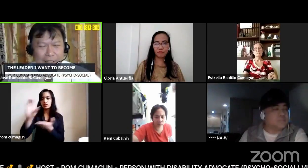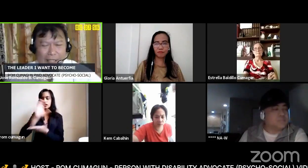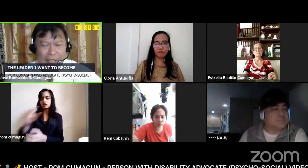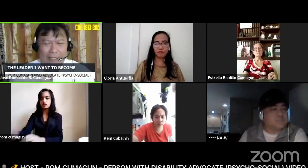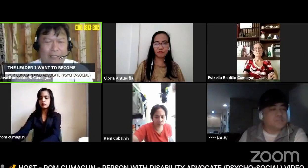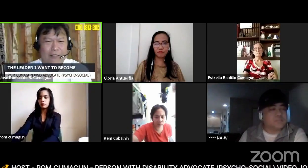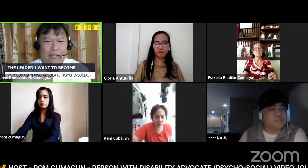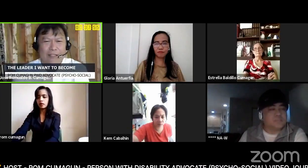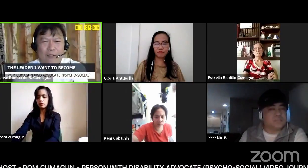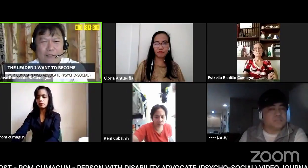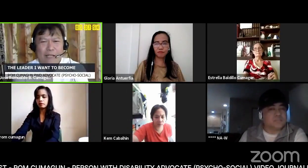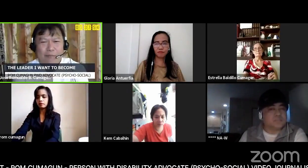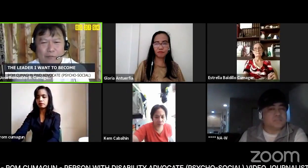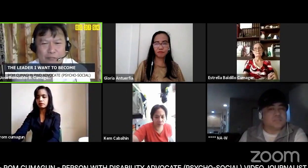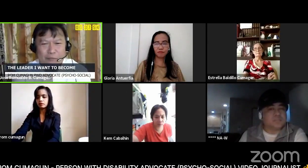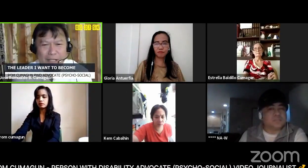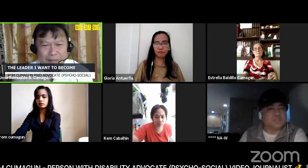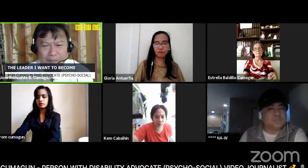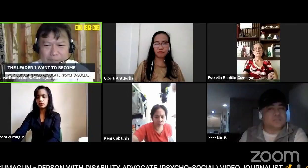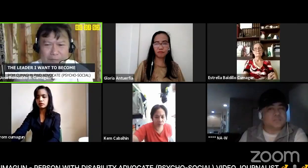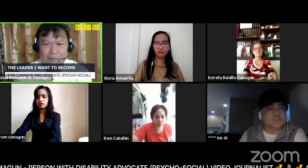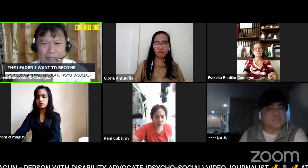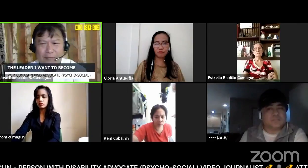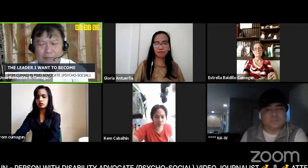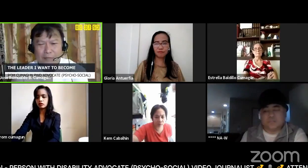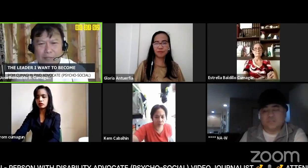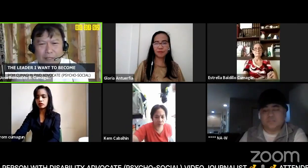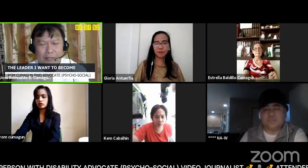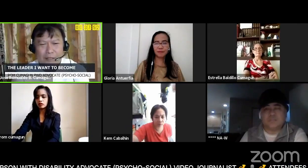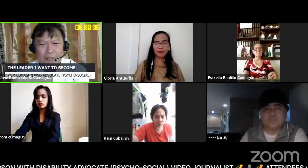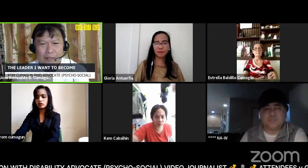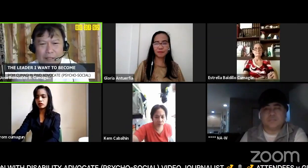and yet his son is on top of his mind.